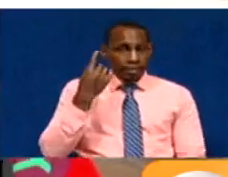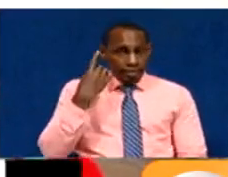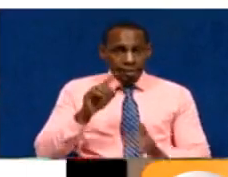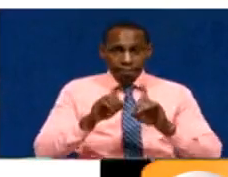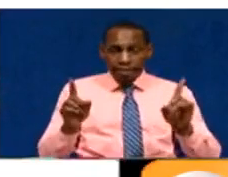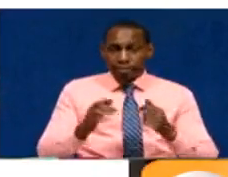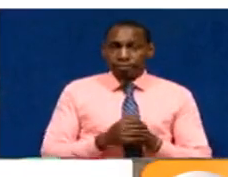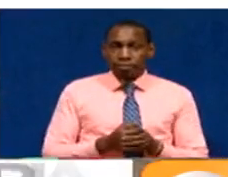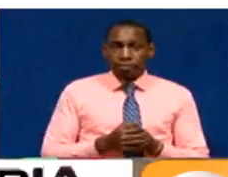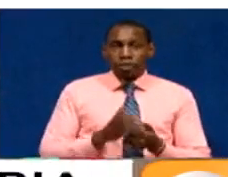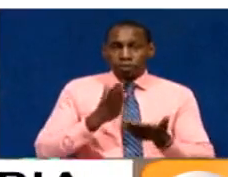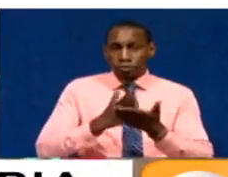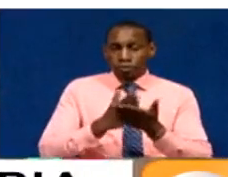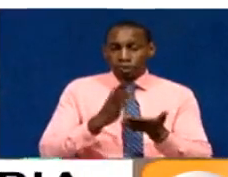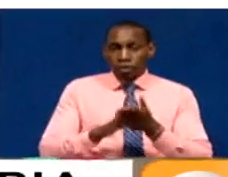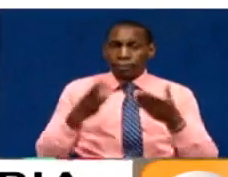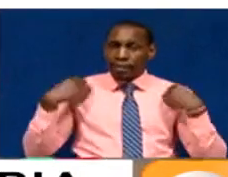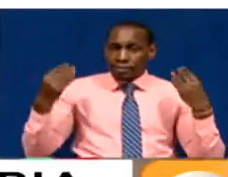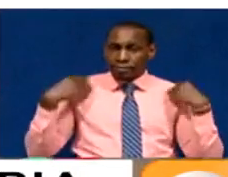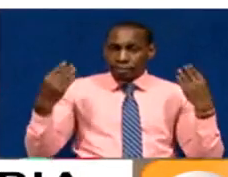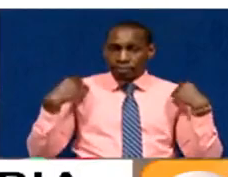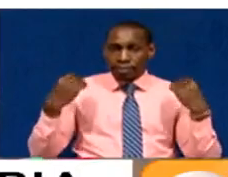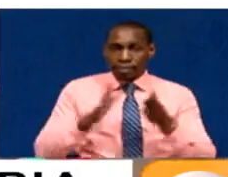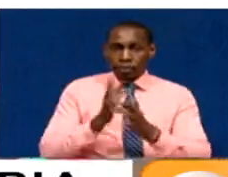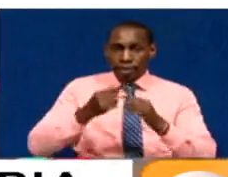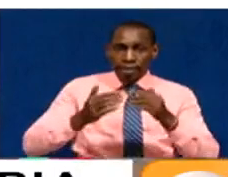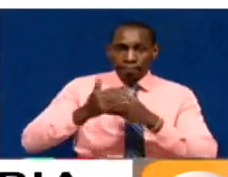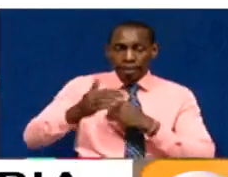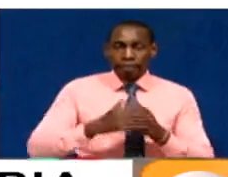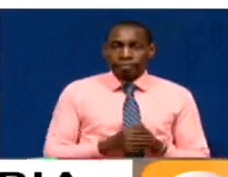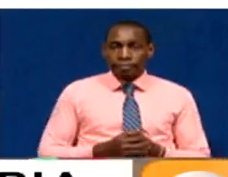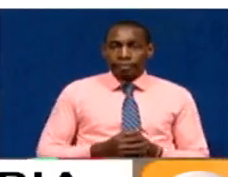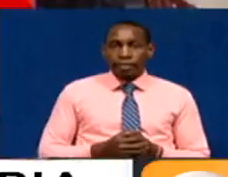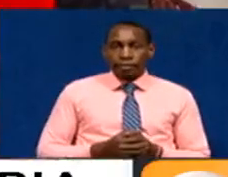But all the same, it was like build-up towards the outdoor season, and I believe the outdoor season will be better.